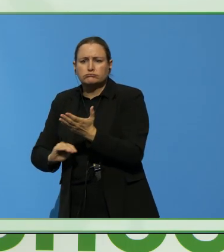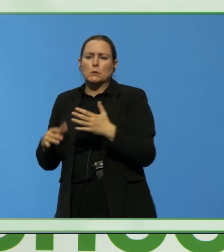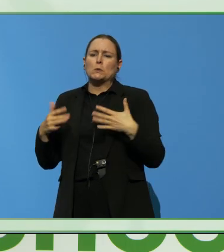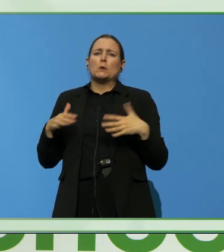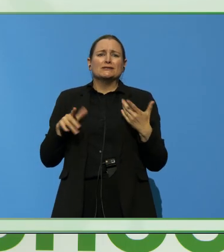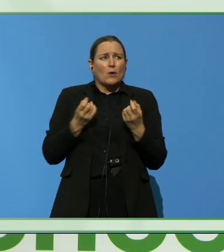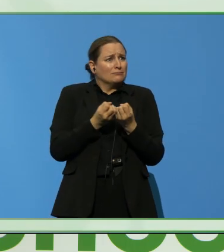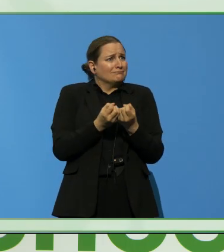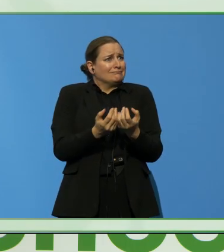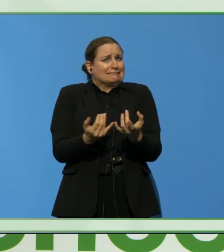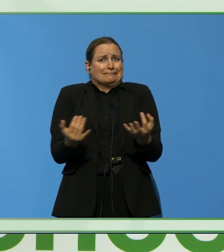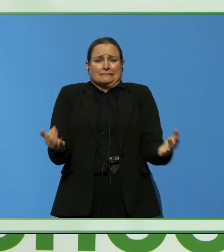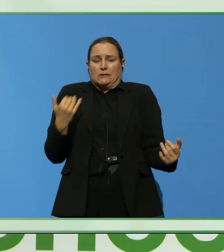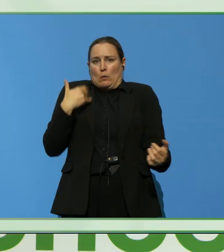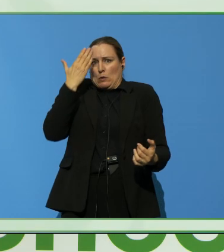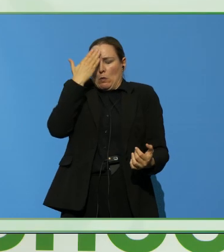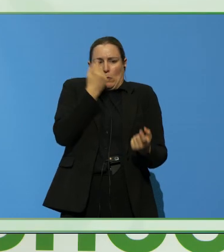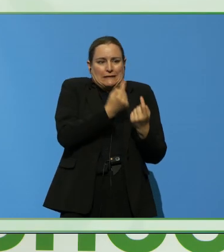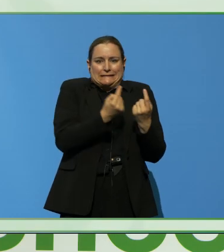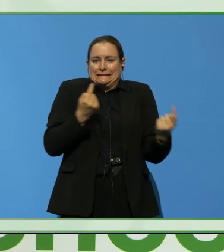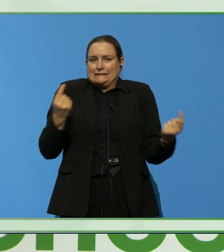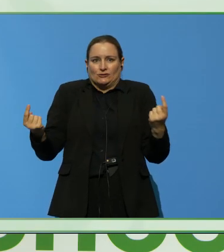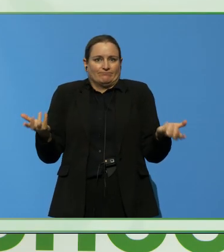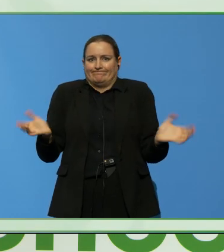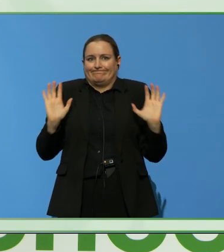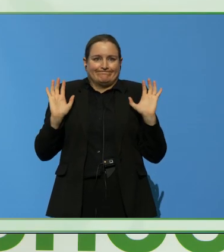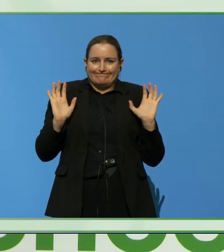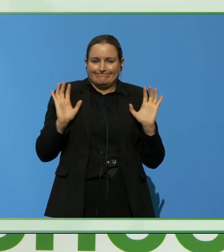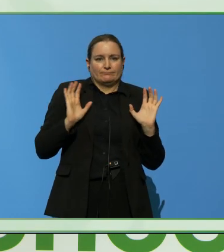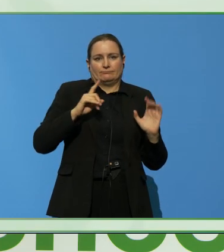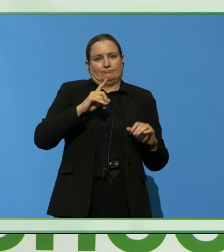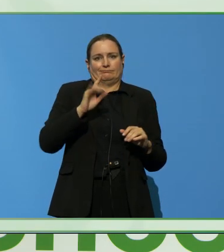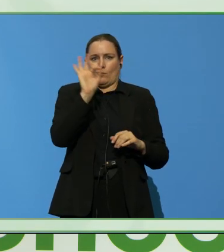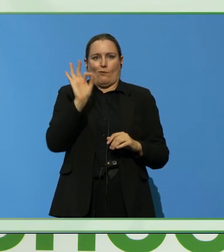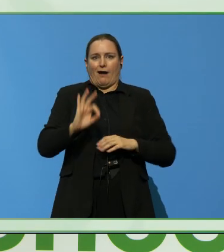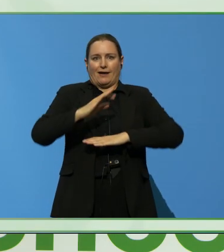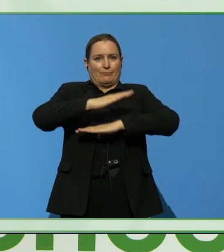thousands. So how do we make sure that media reflects